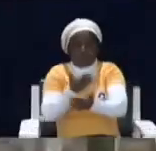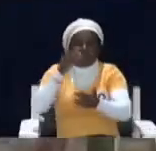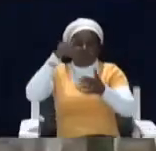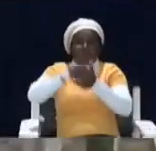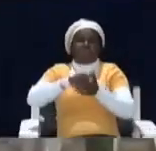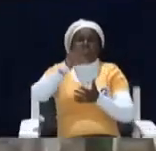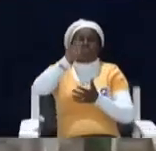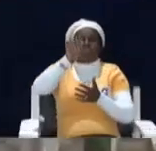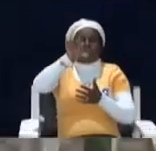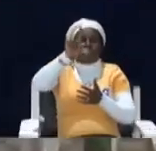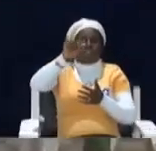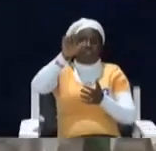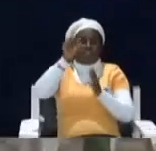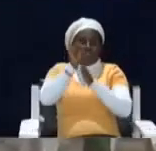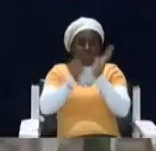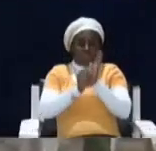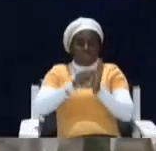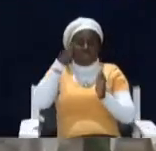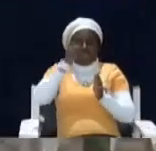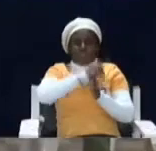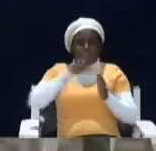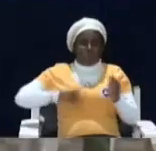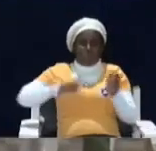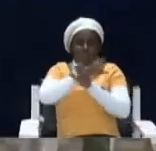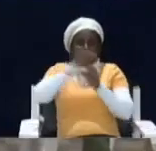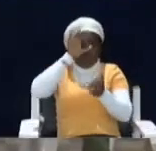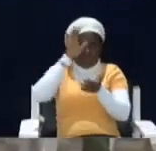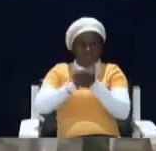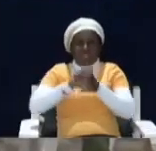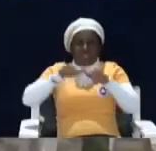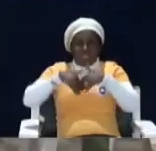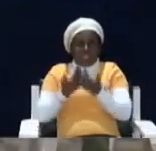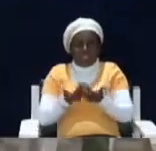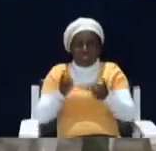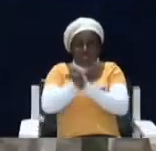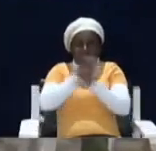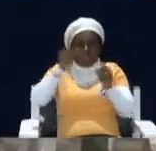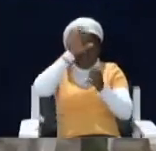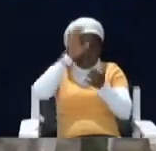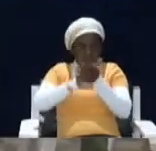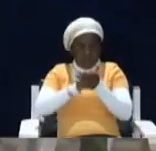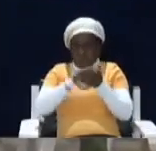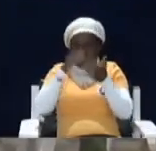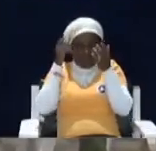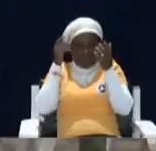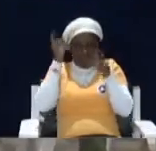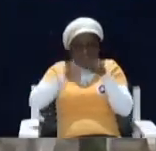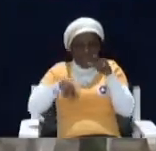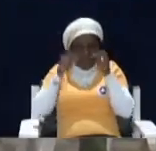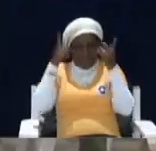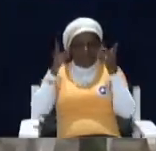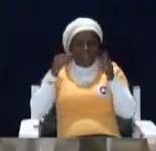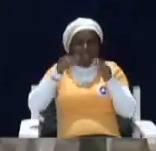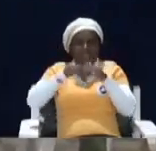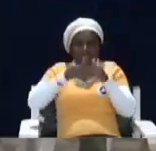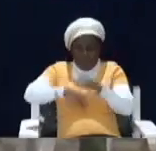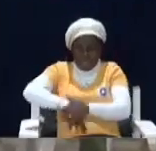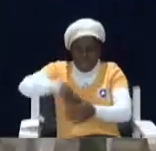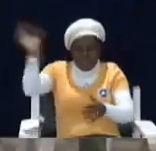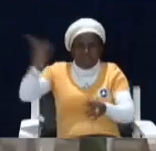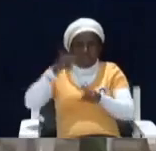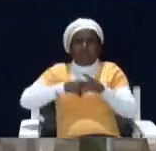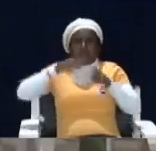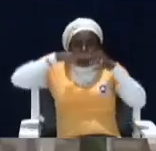Lord saved my husband. How he saved my husband, he cannot explain. How he came out from the water, the